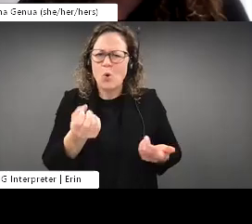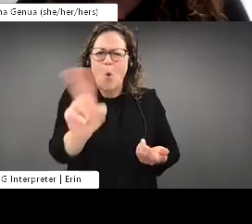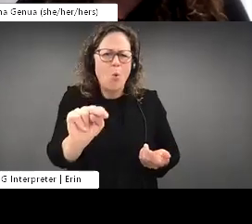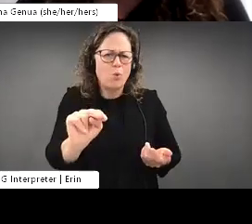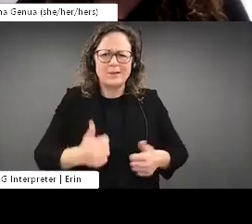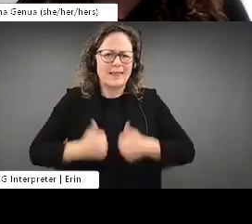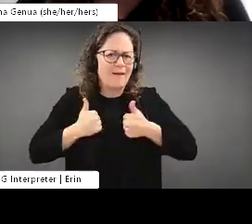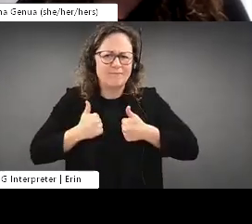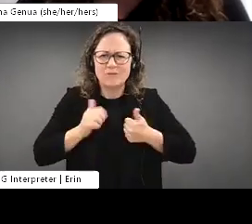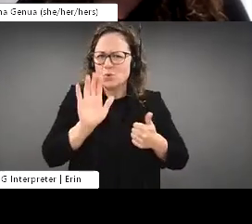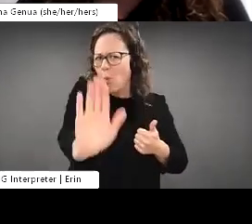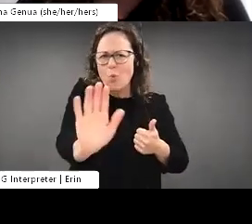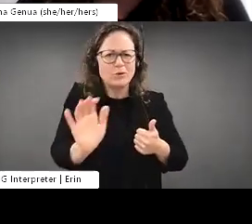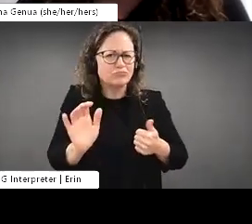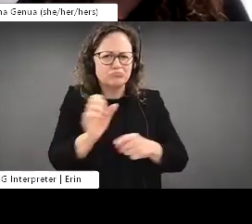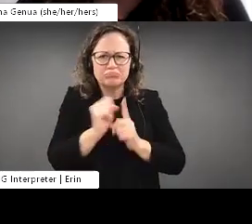situation. Um,